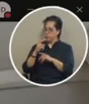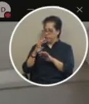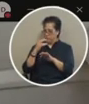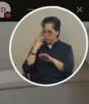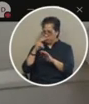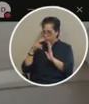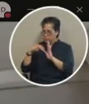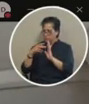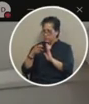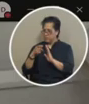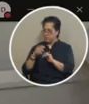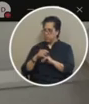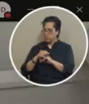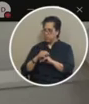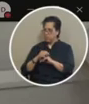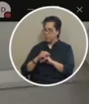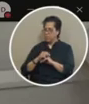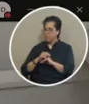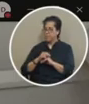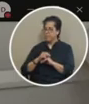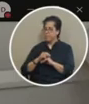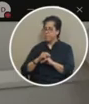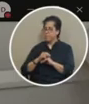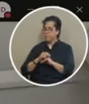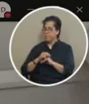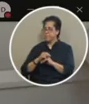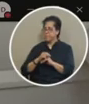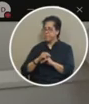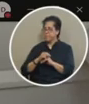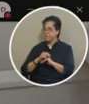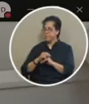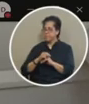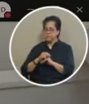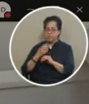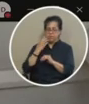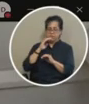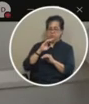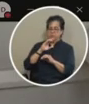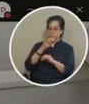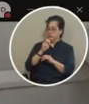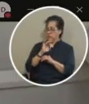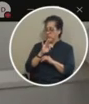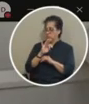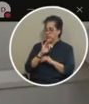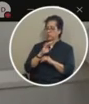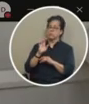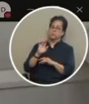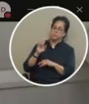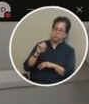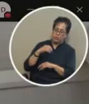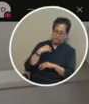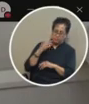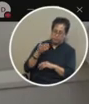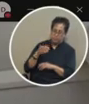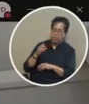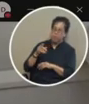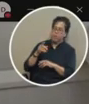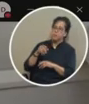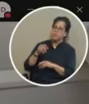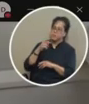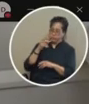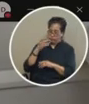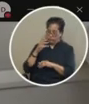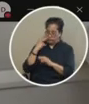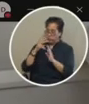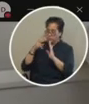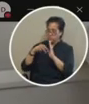that. I don't know if the chief is here, I can come back to him. Yes, I'm here. Okay, yeah, so I don't know if you